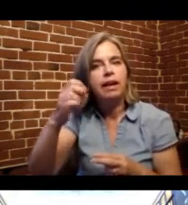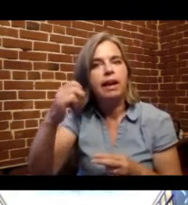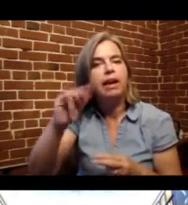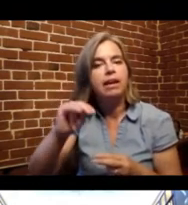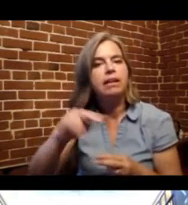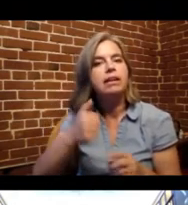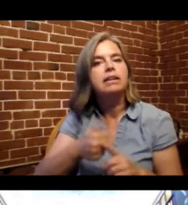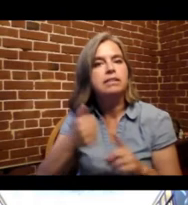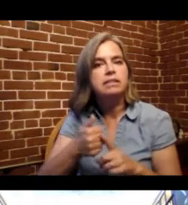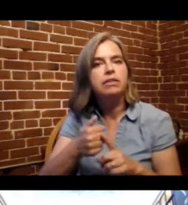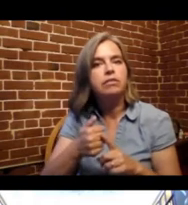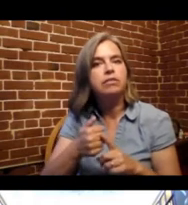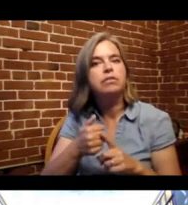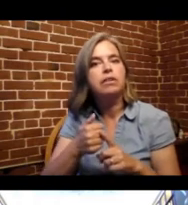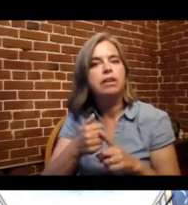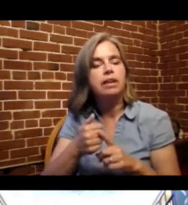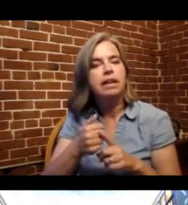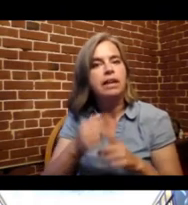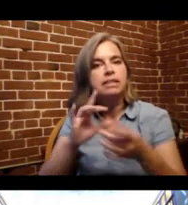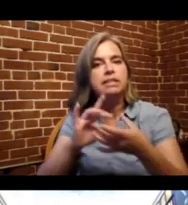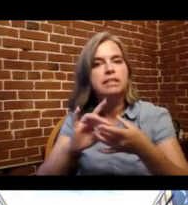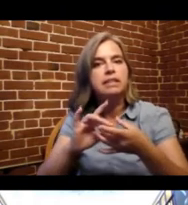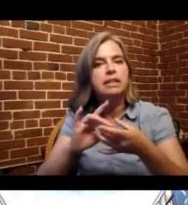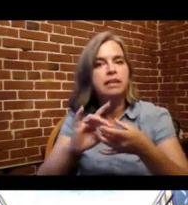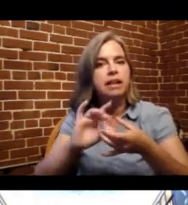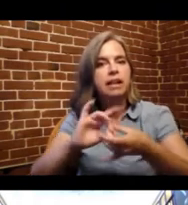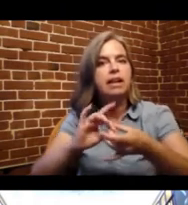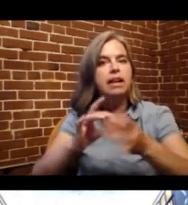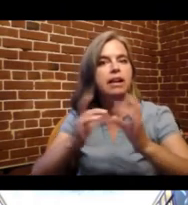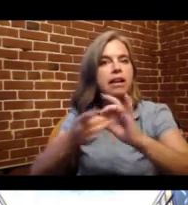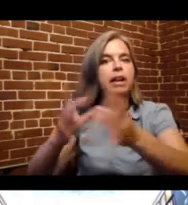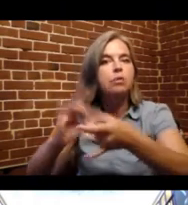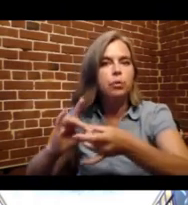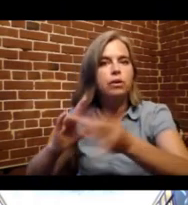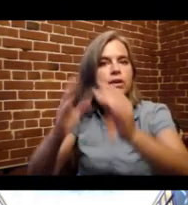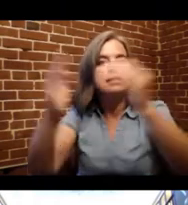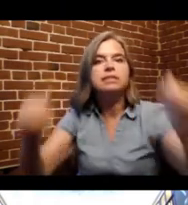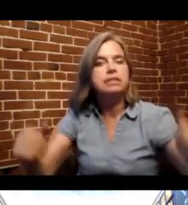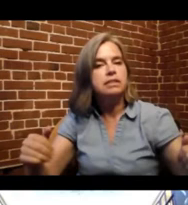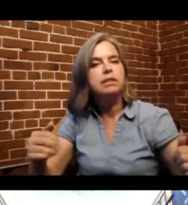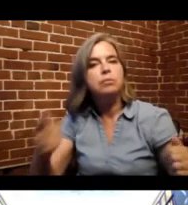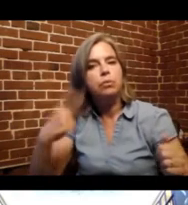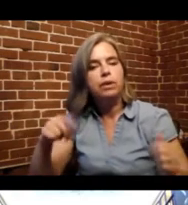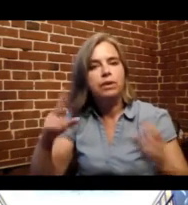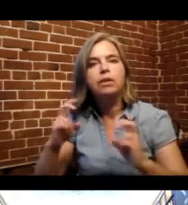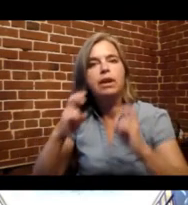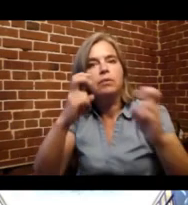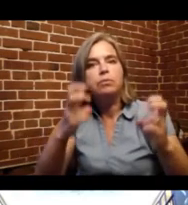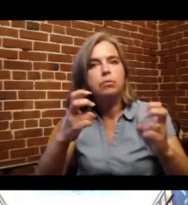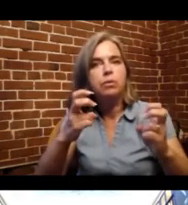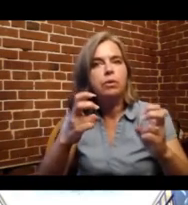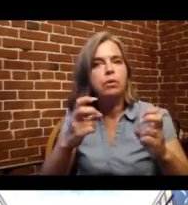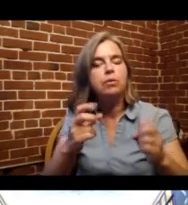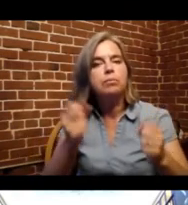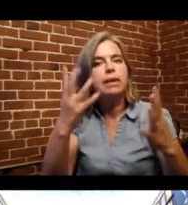generative adversary network system where this network, when you import thousands of images